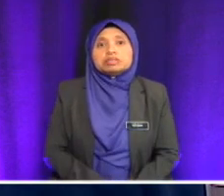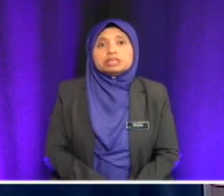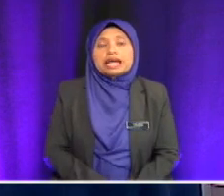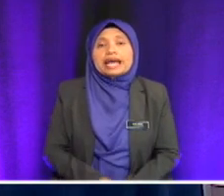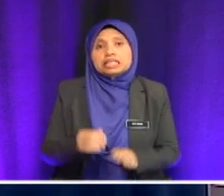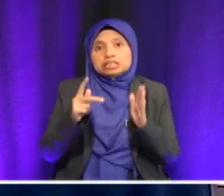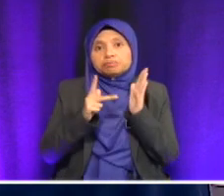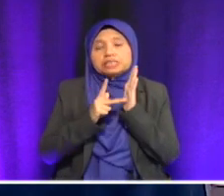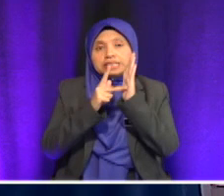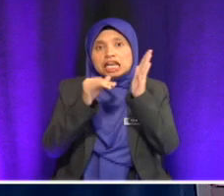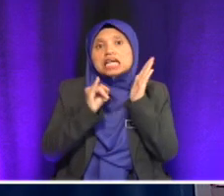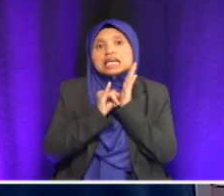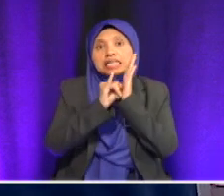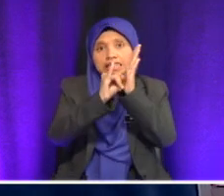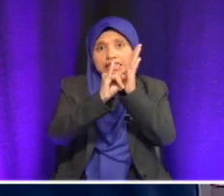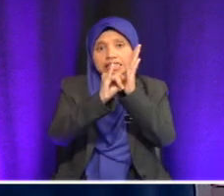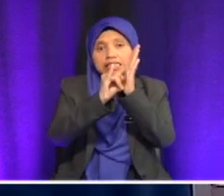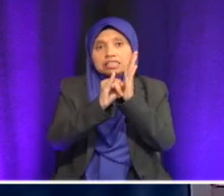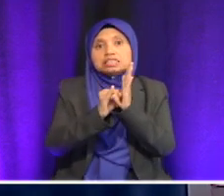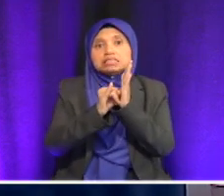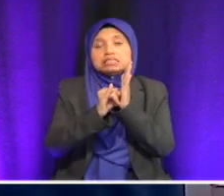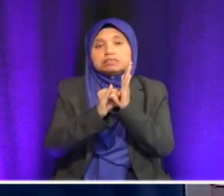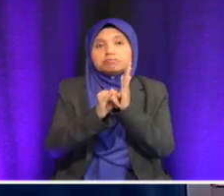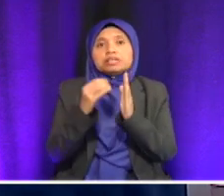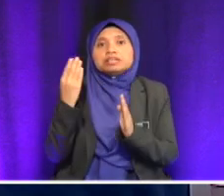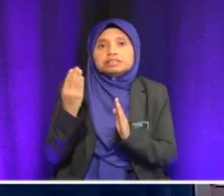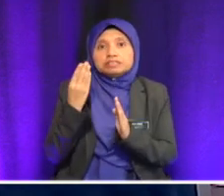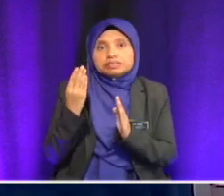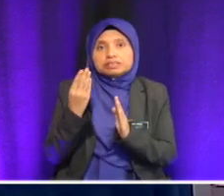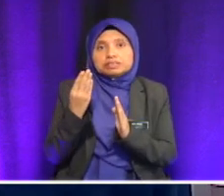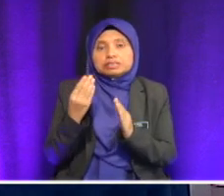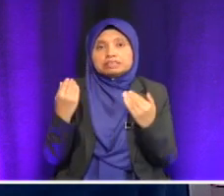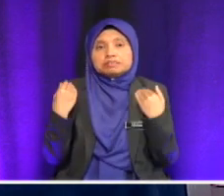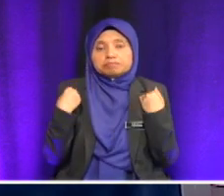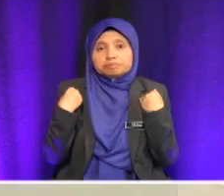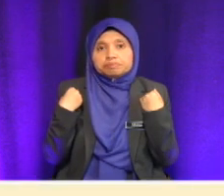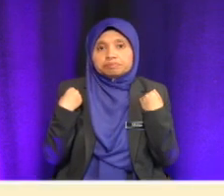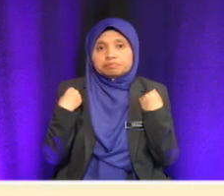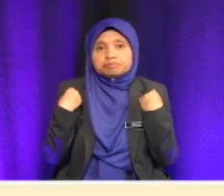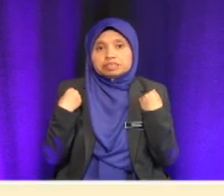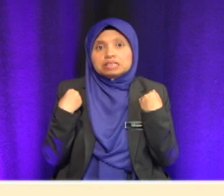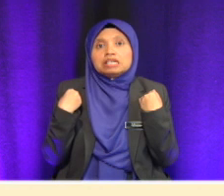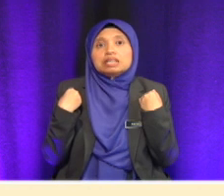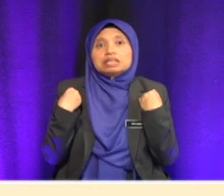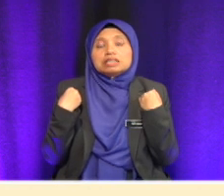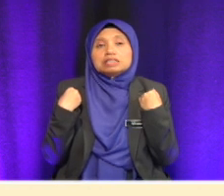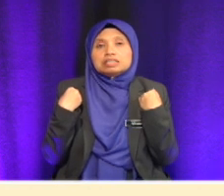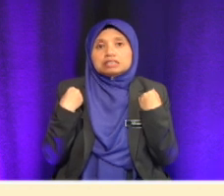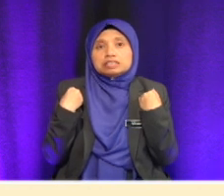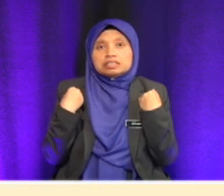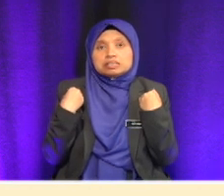advertisement. So an advertisement contains a persuasive and factual information. Okay, so usually in